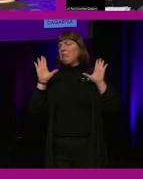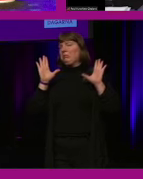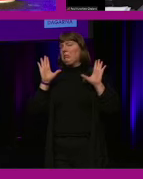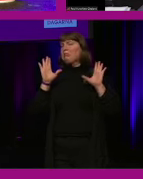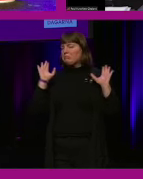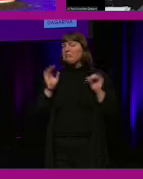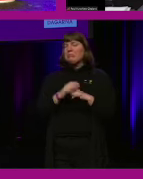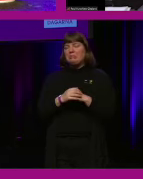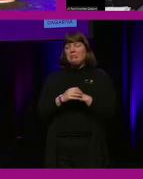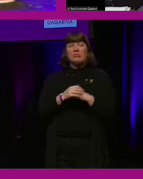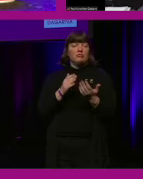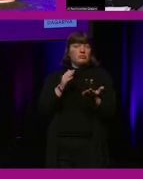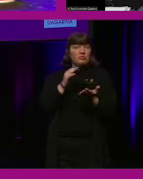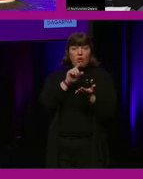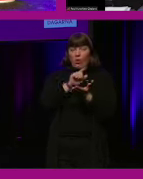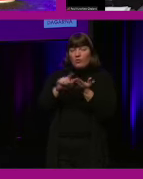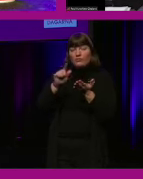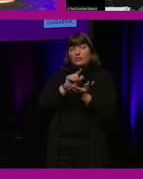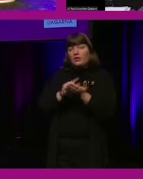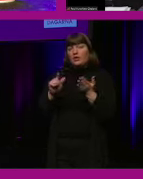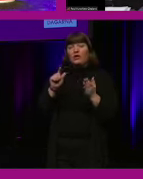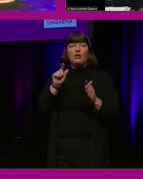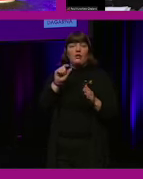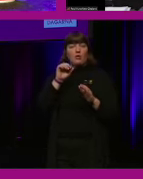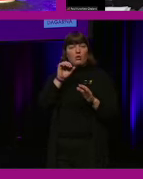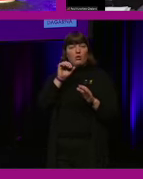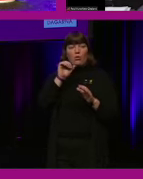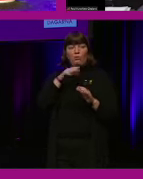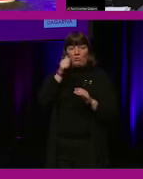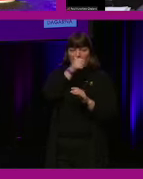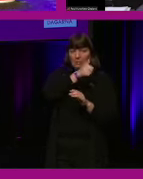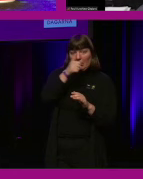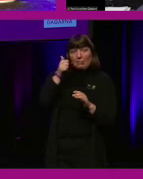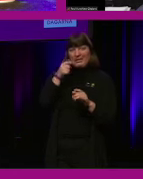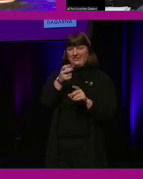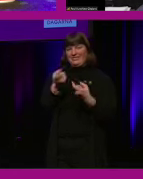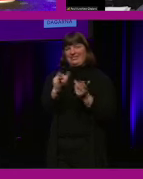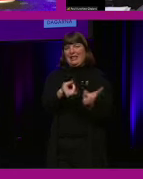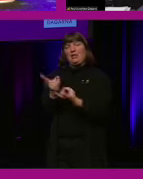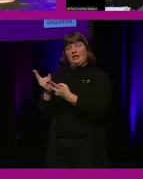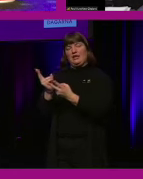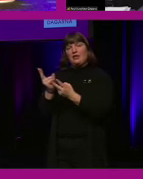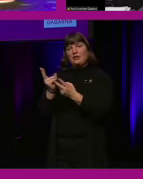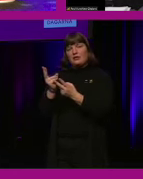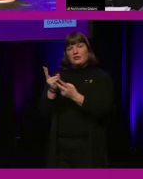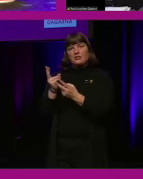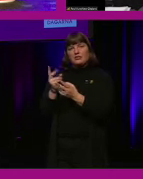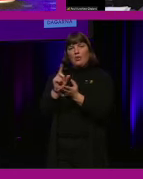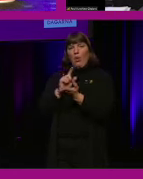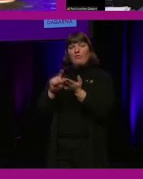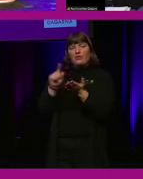often when there is this misconduct in democracy, often there's a hint of